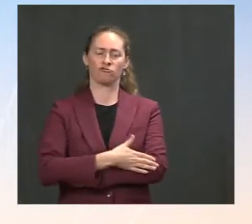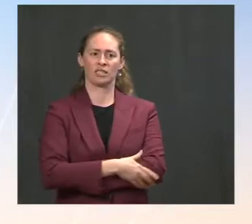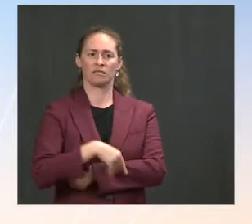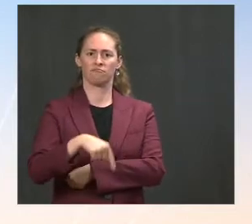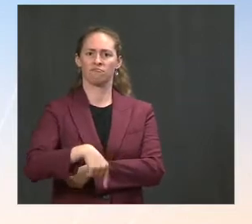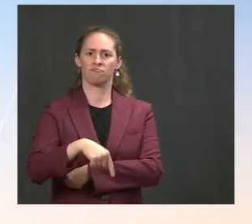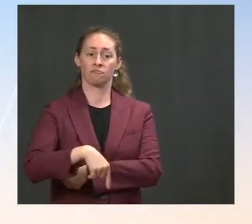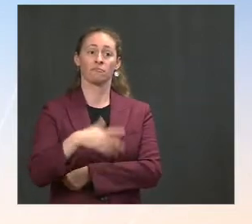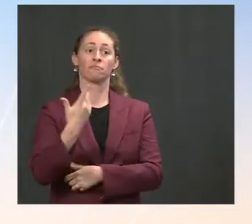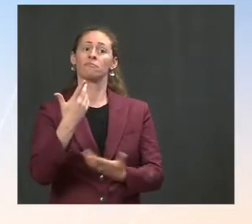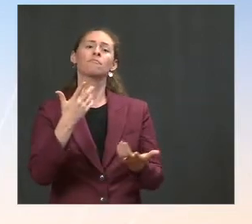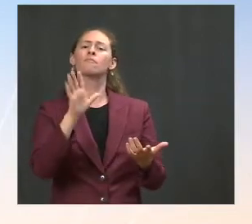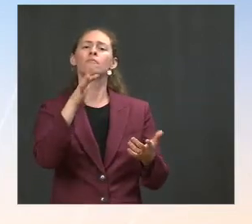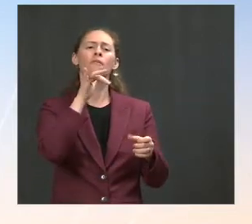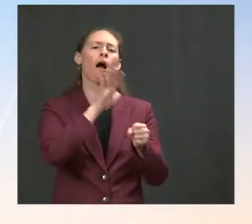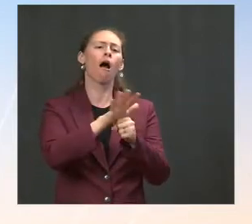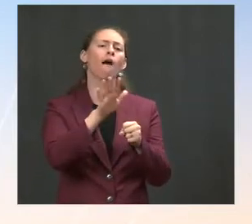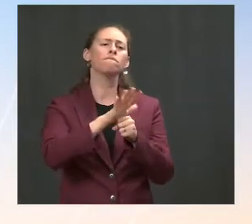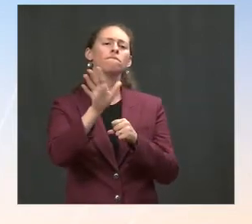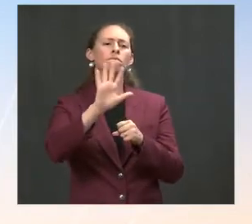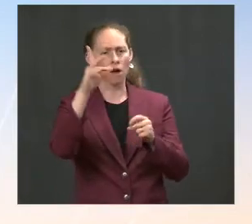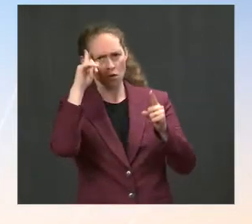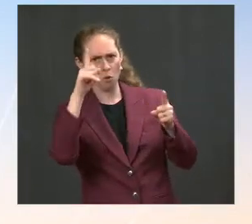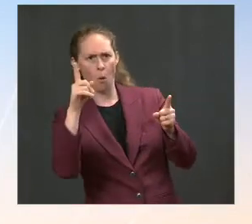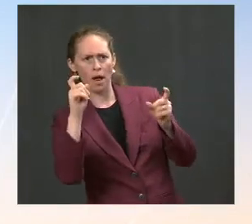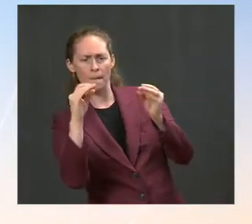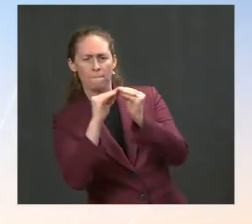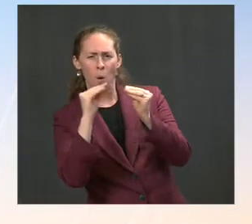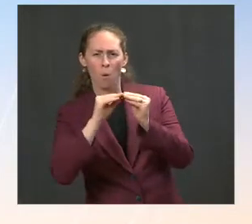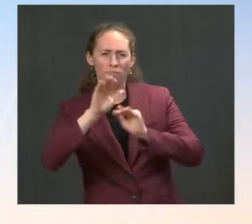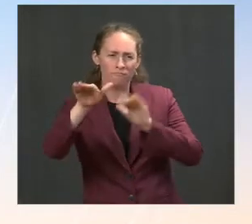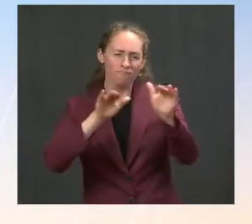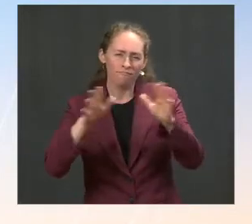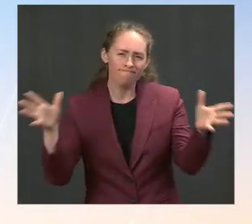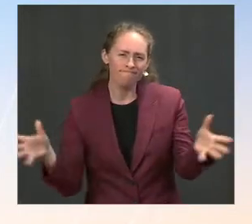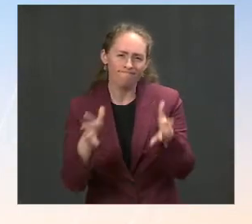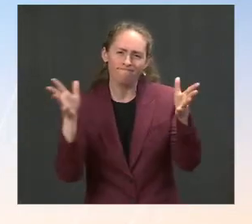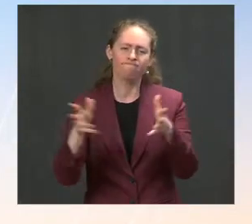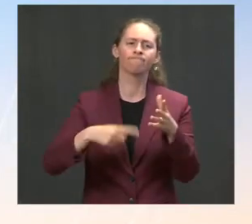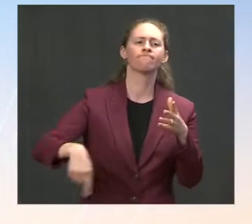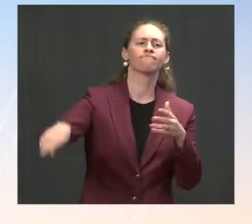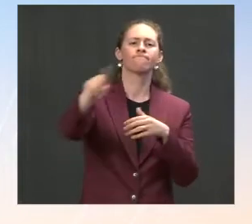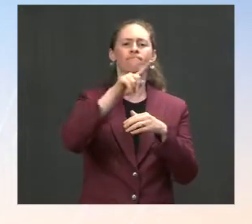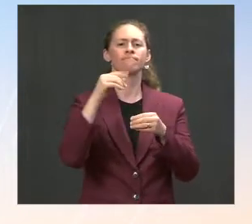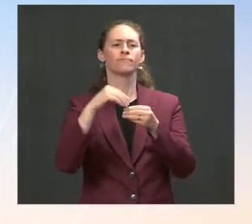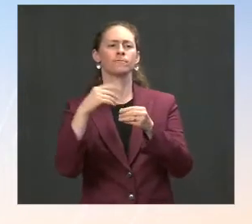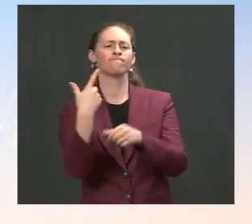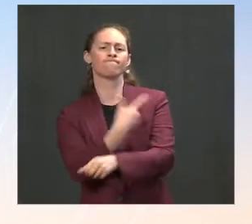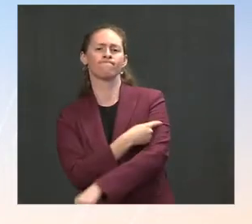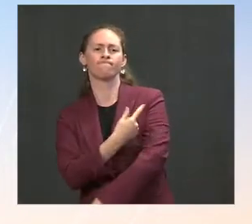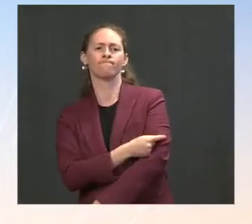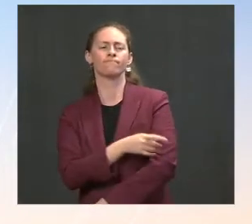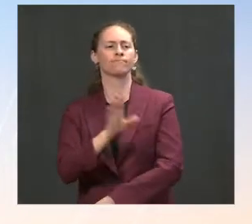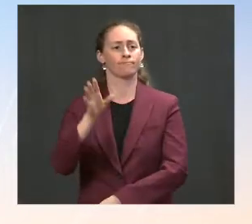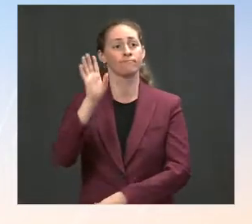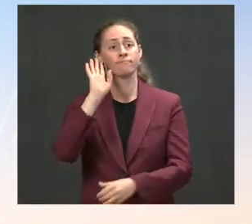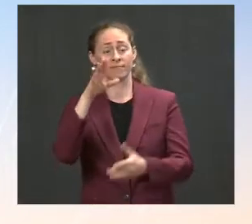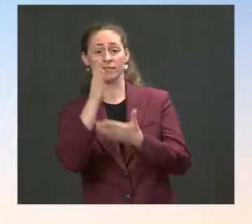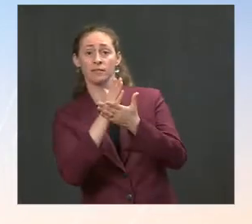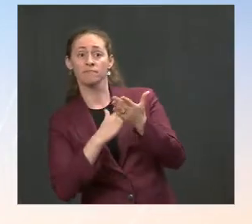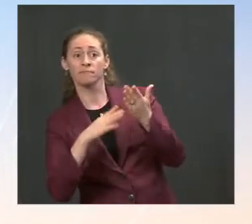ensure more people and more communities are vaccinated. And it is now, we're reached a point where there are some communities, even states, where there's